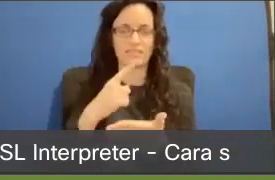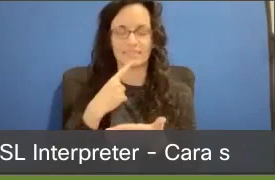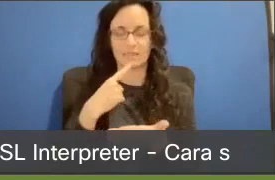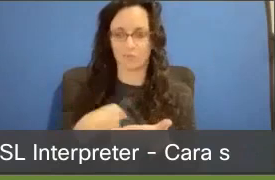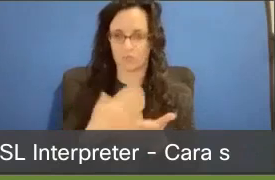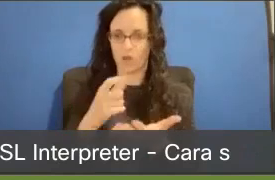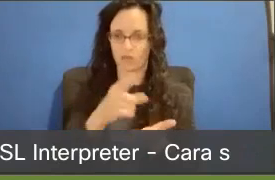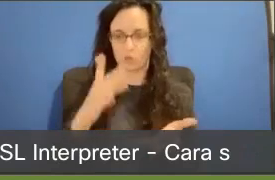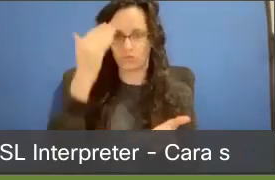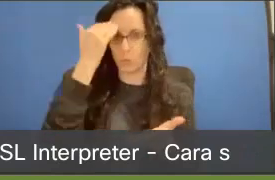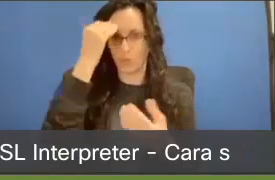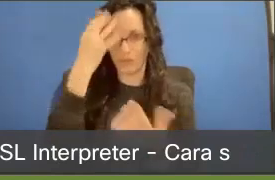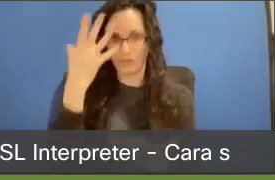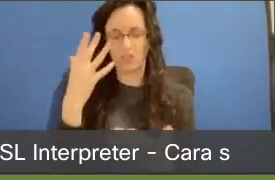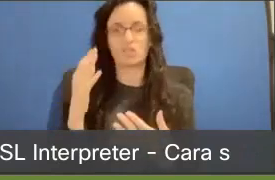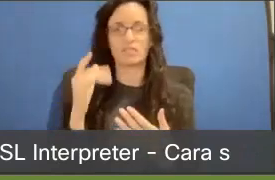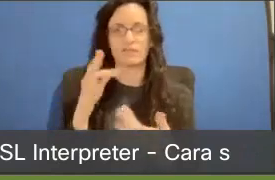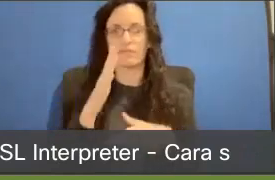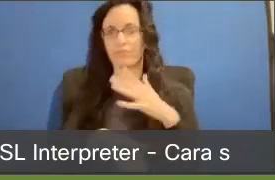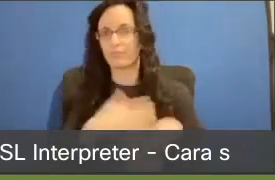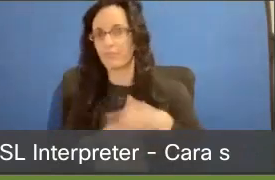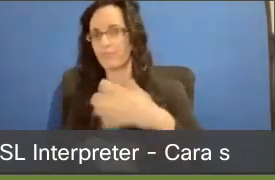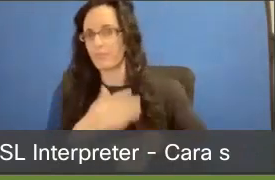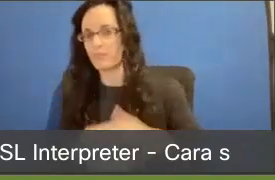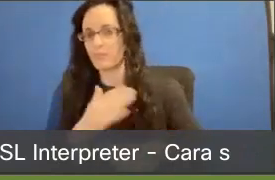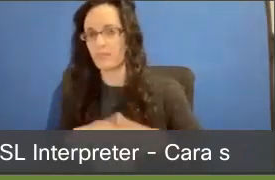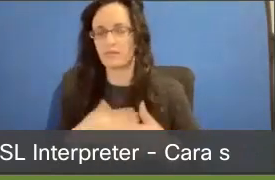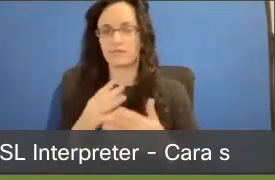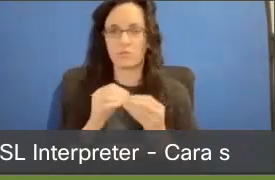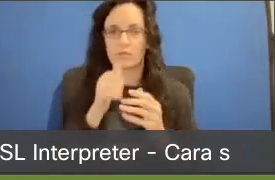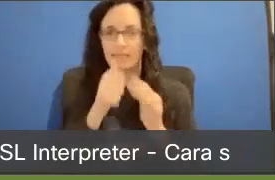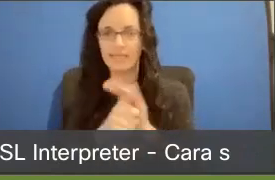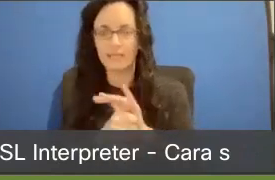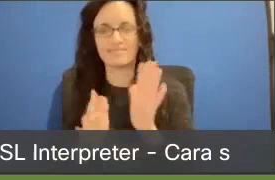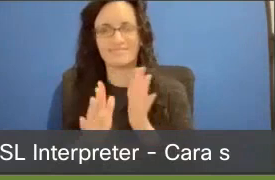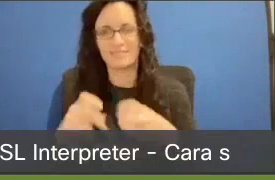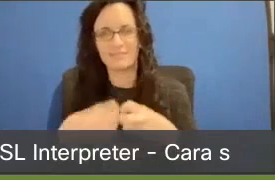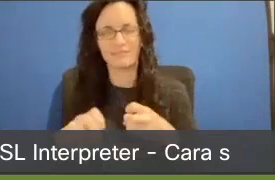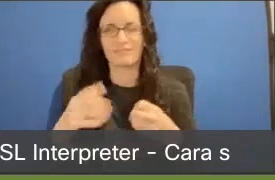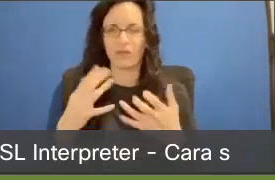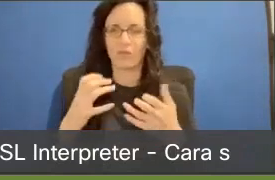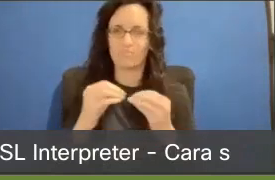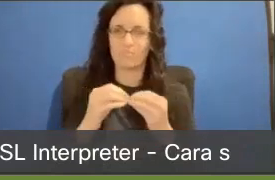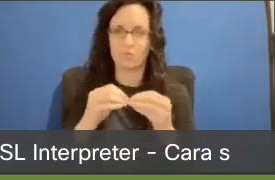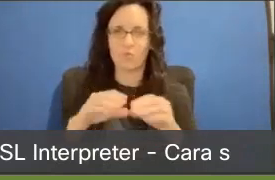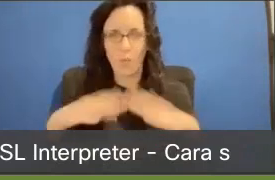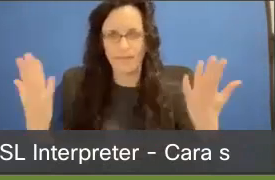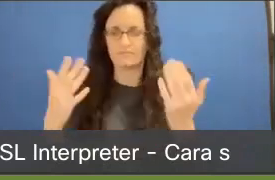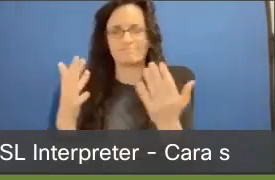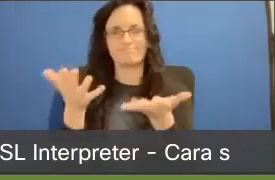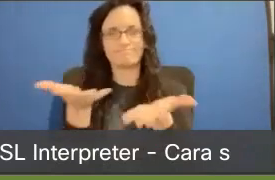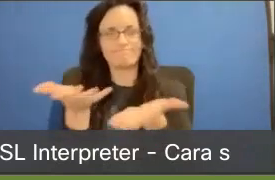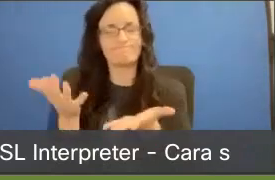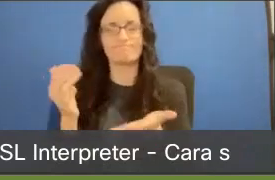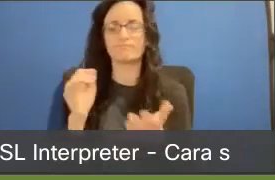then conversation happens and it kind of goes underground, and it's better that it be out there, and we encourage people to talk about it. I'm going to